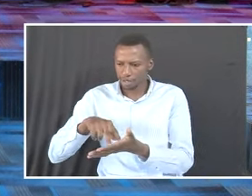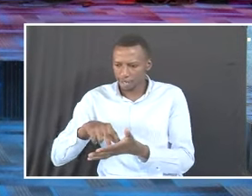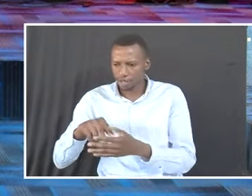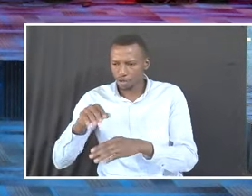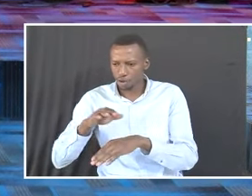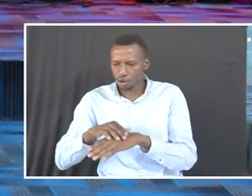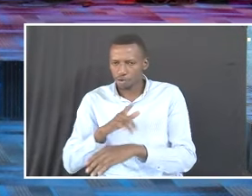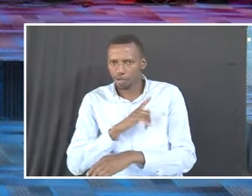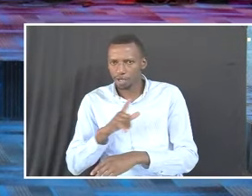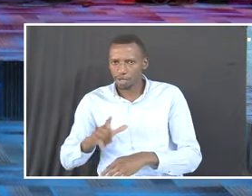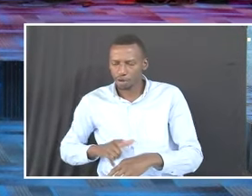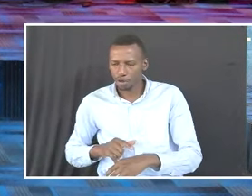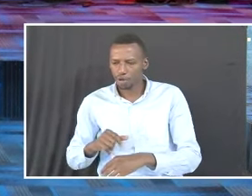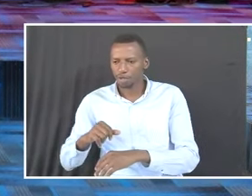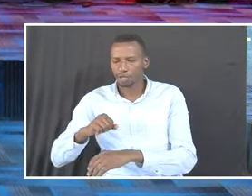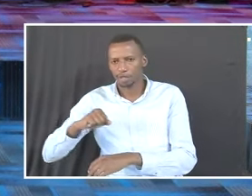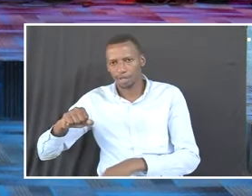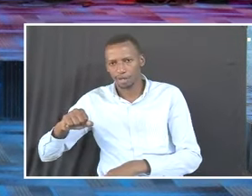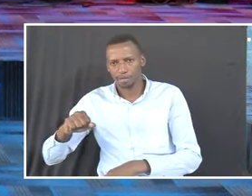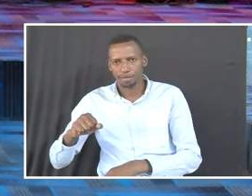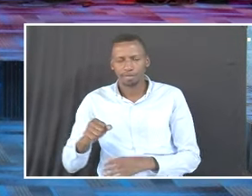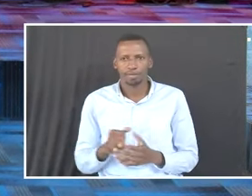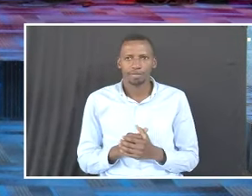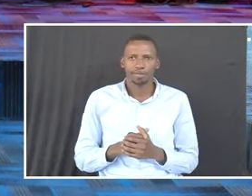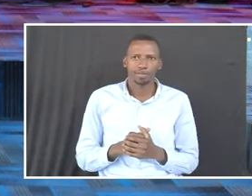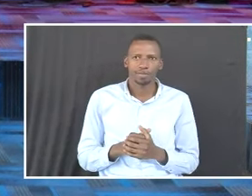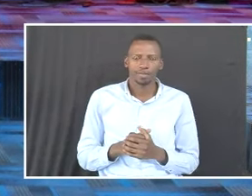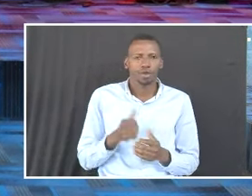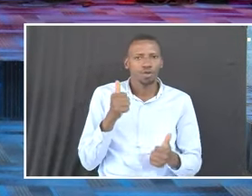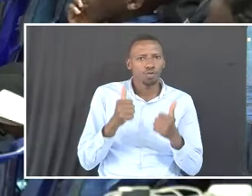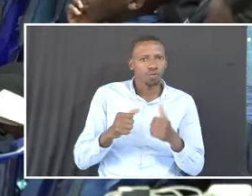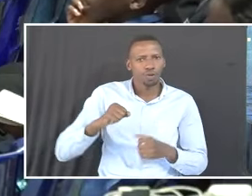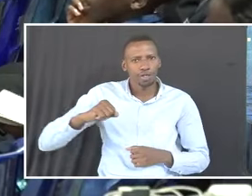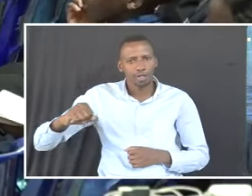Okay. Which side are you standing on?